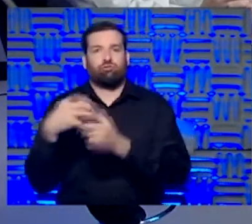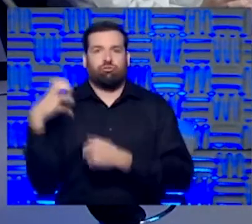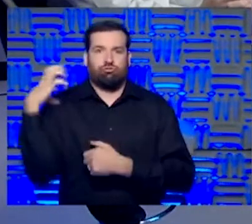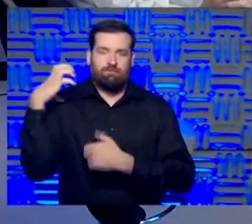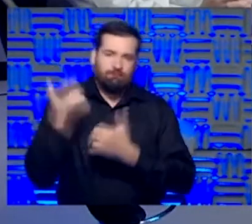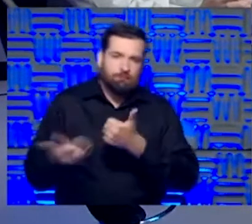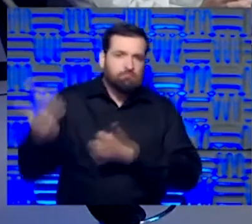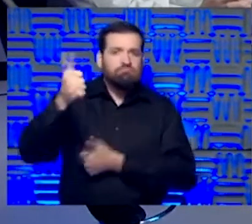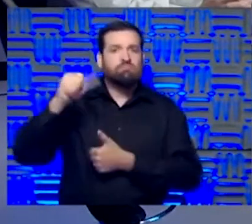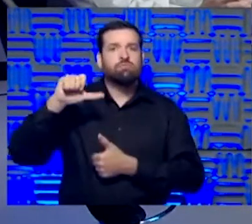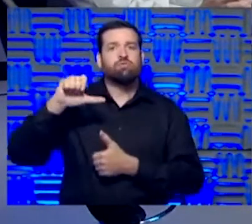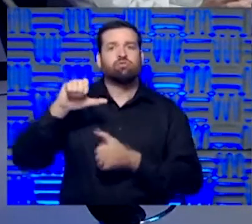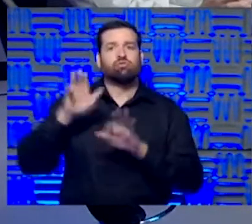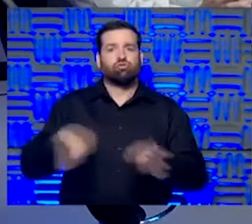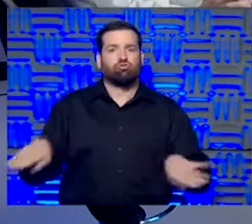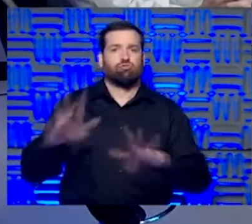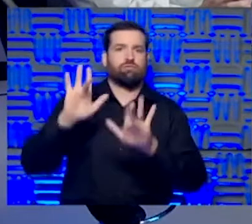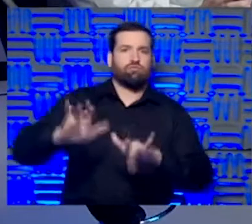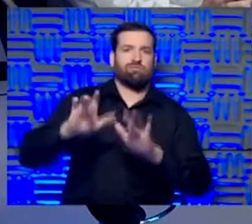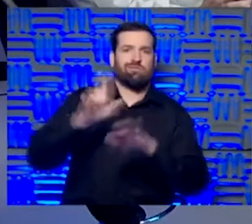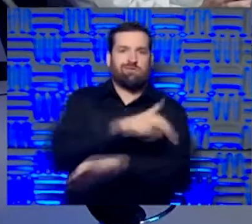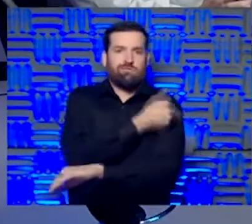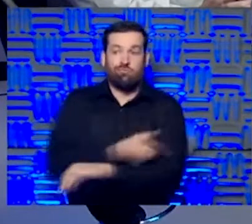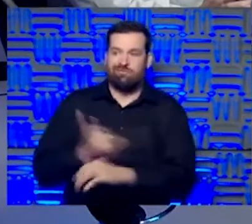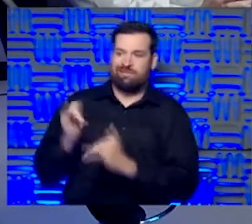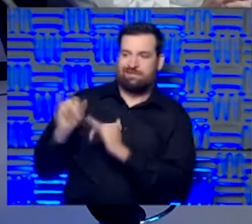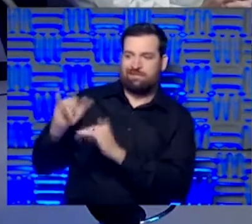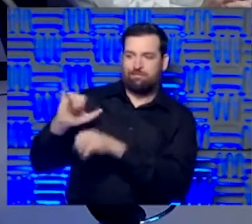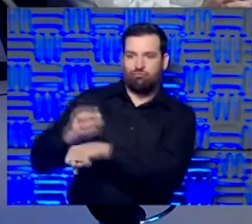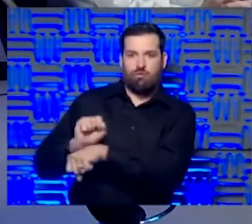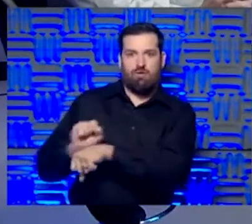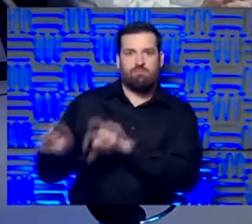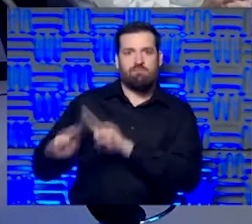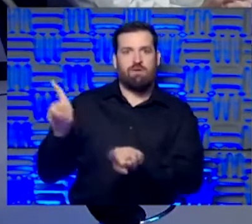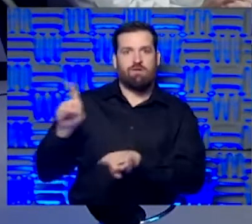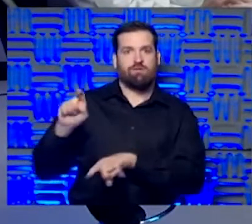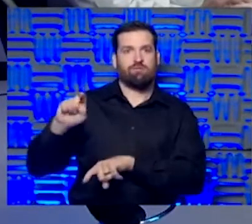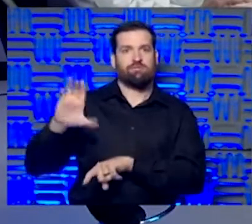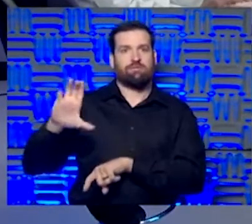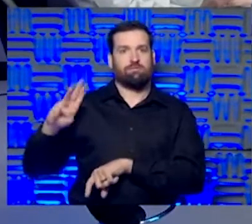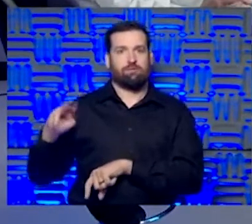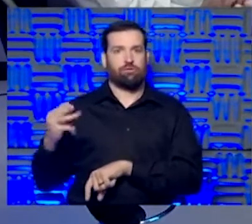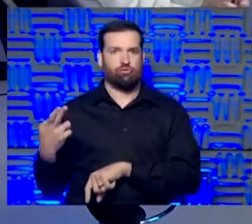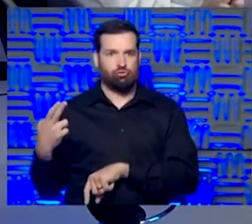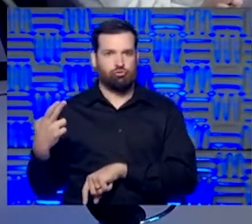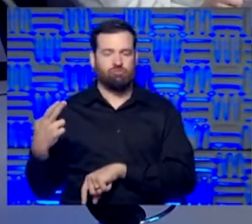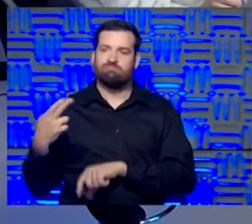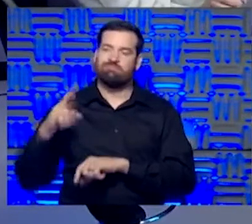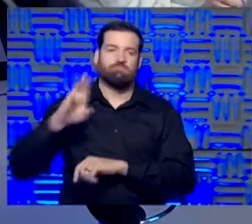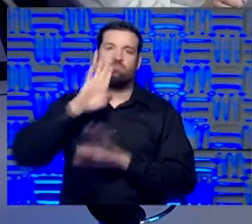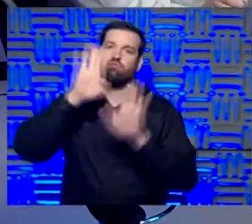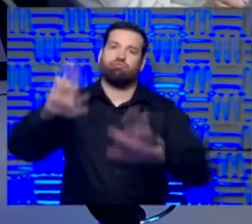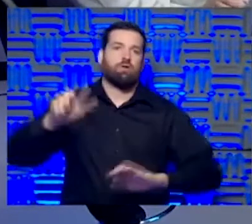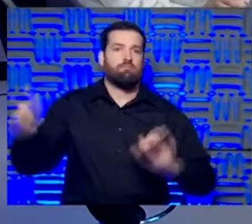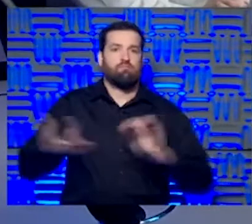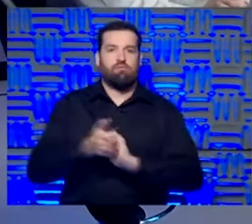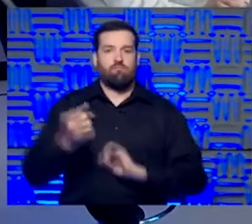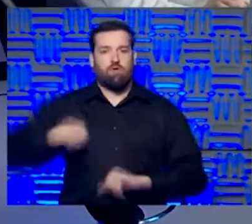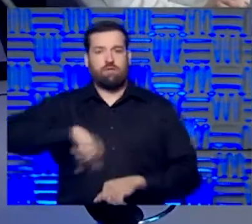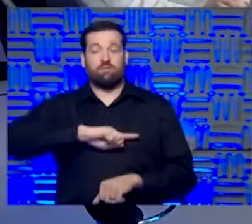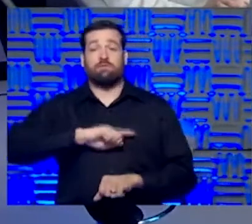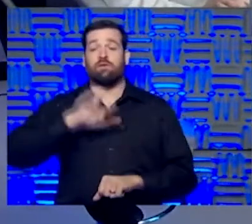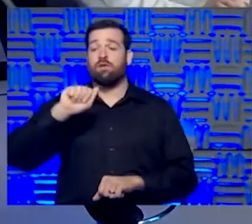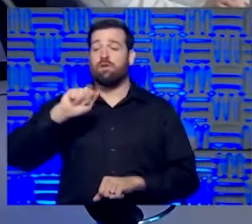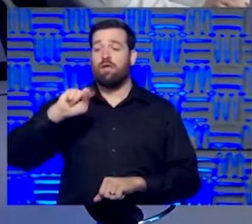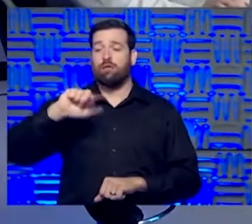over at Children's Mercy Hospital. I always say he's doing the same job that I do over at Children's, and has been a great partner to us. Angela Myers